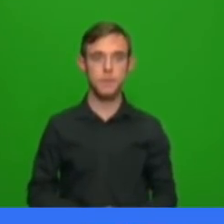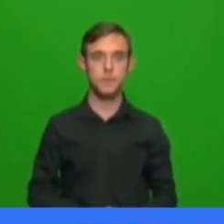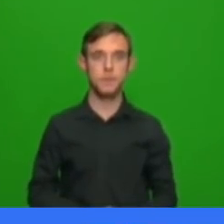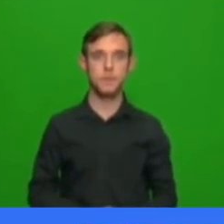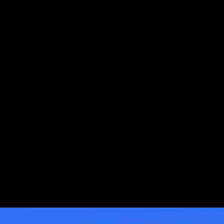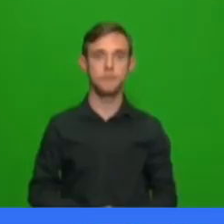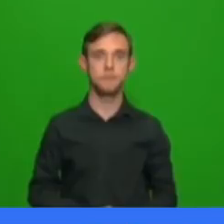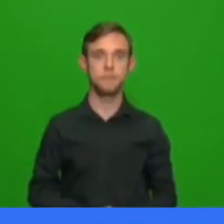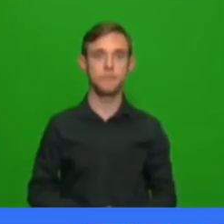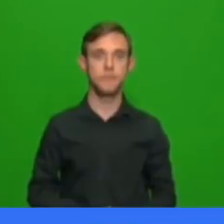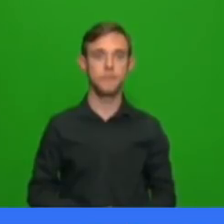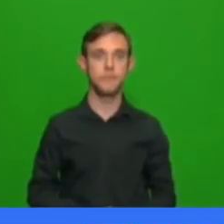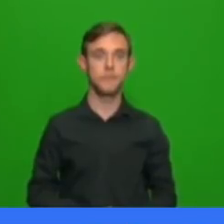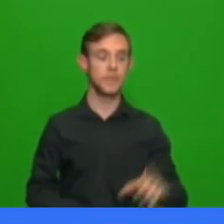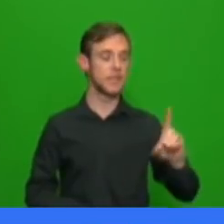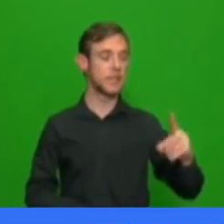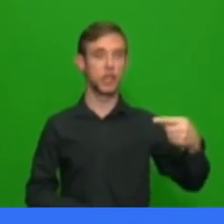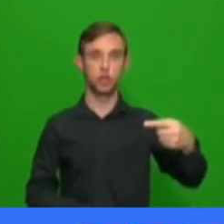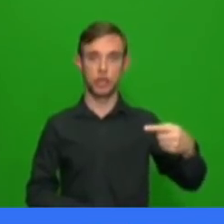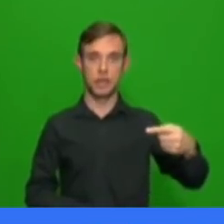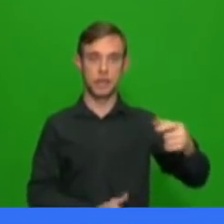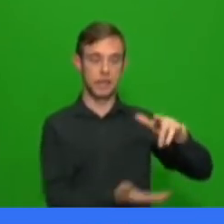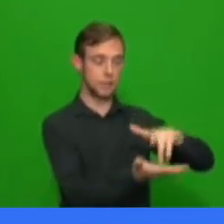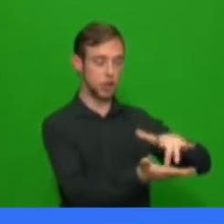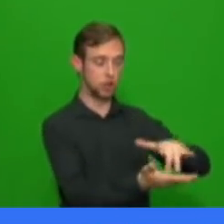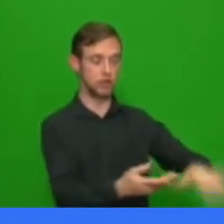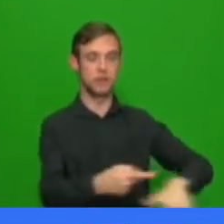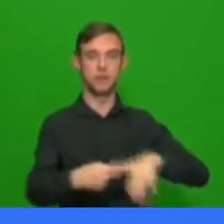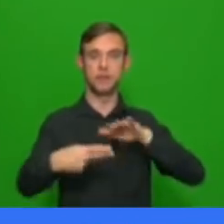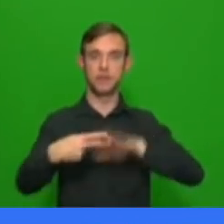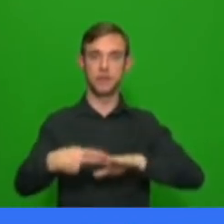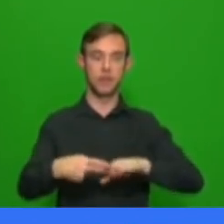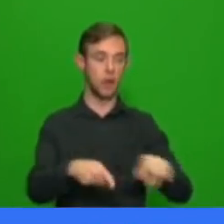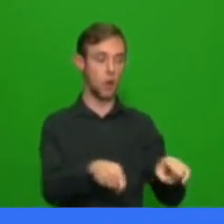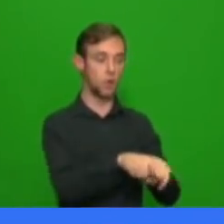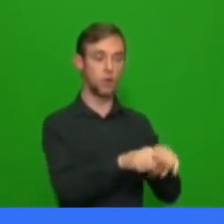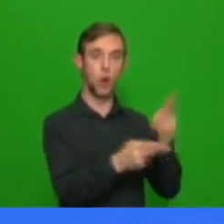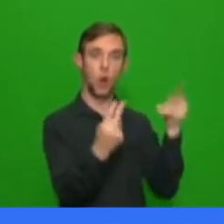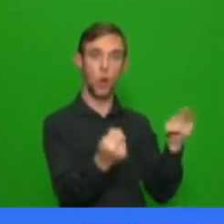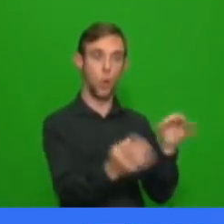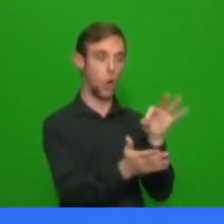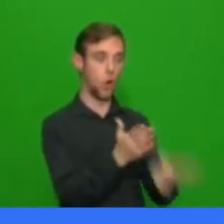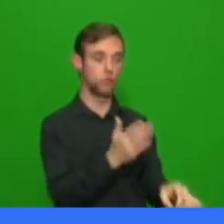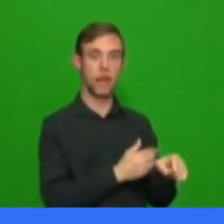DG slot and the renewal of the term, we'll deal